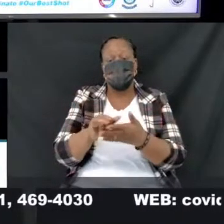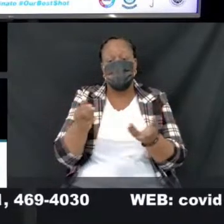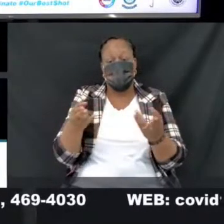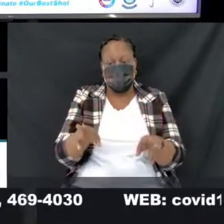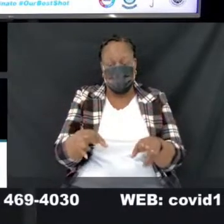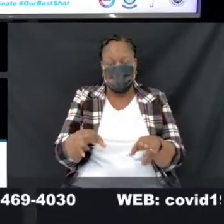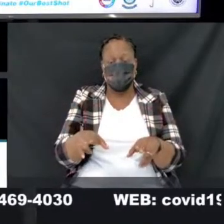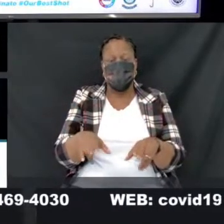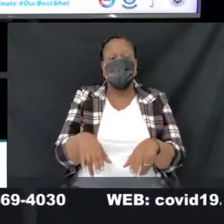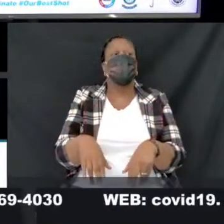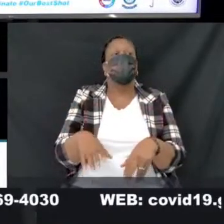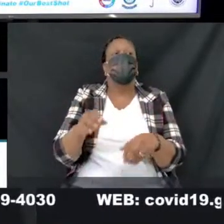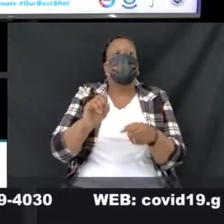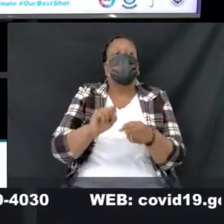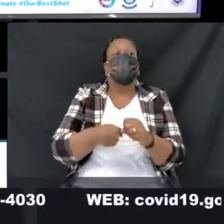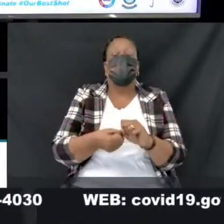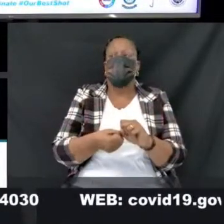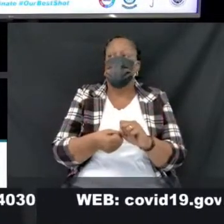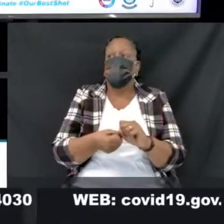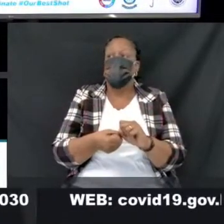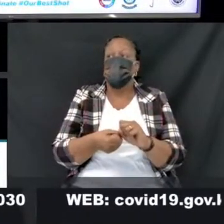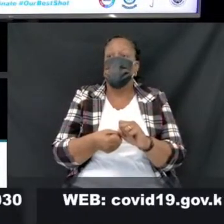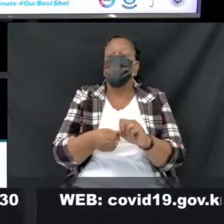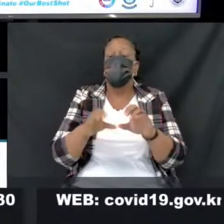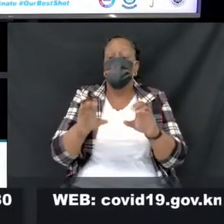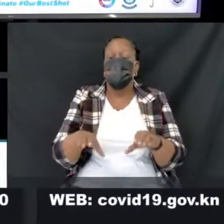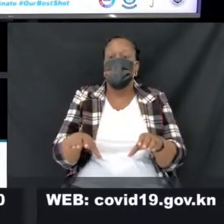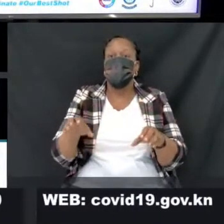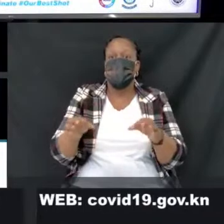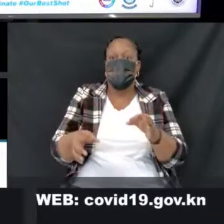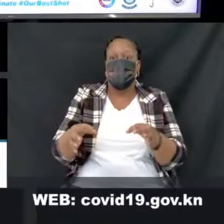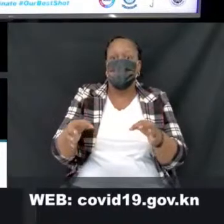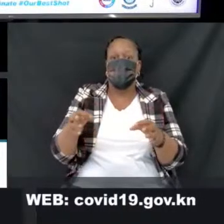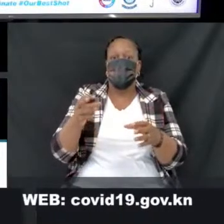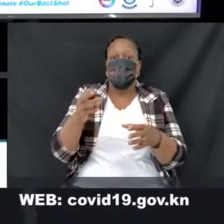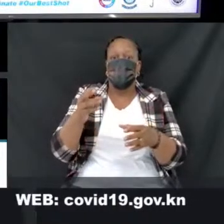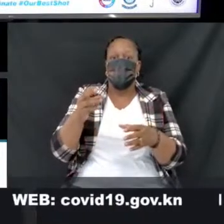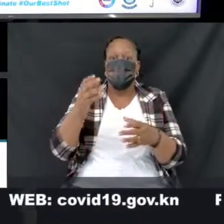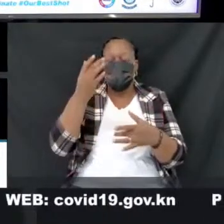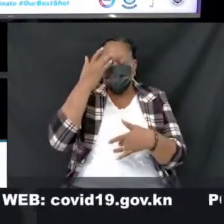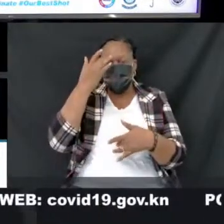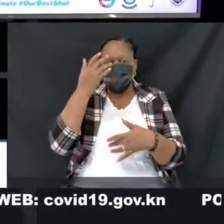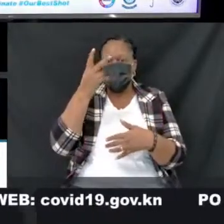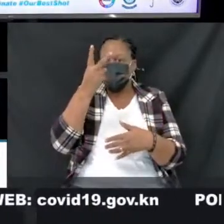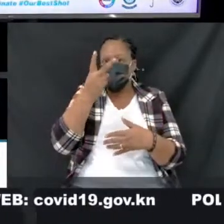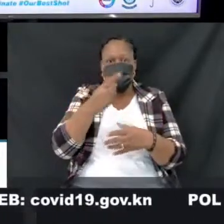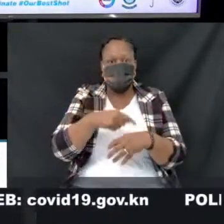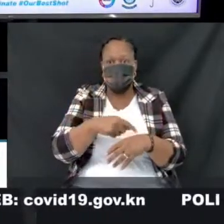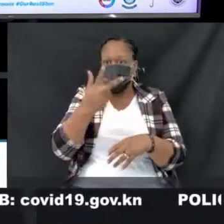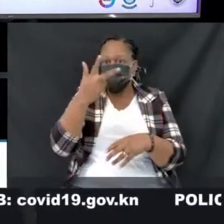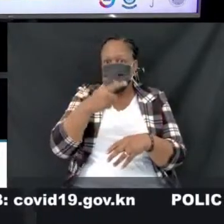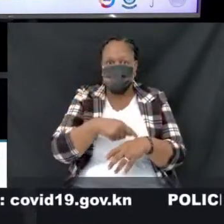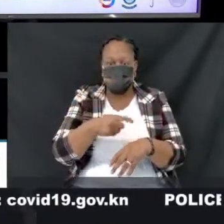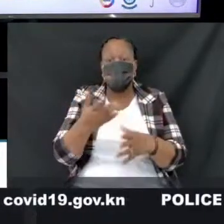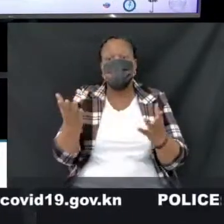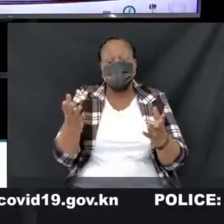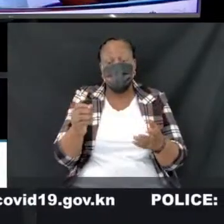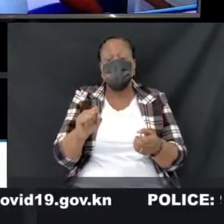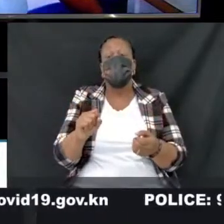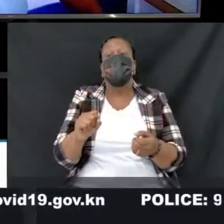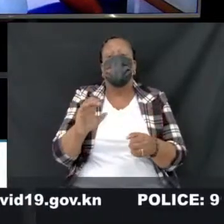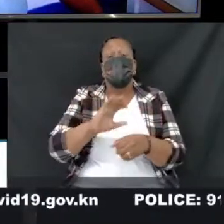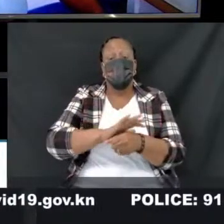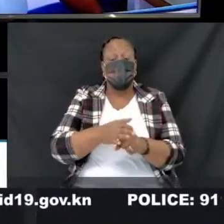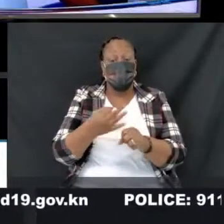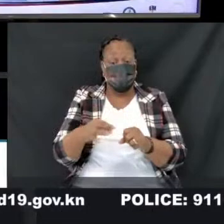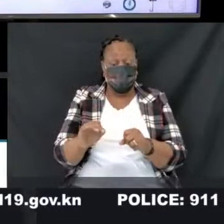still at risk of having severe disease and dying from COVID-19. The stark reality is that COVID-19 will continue to